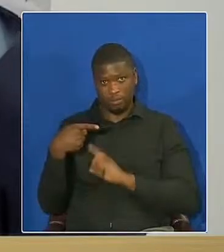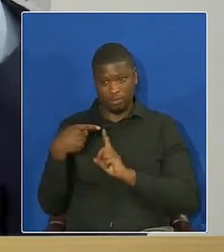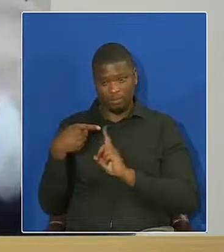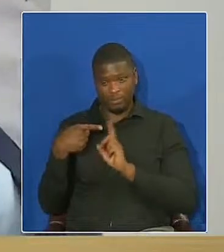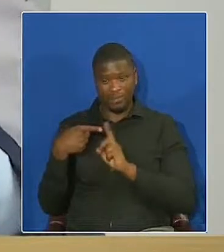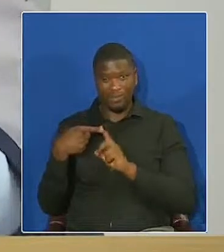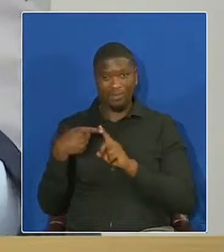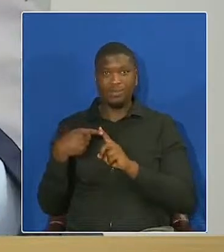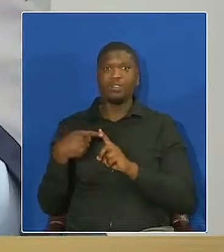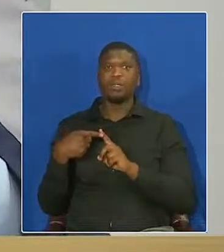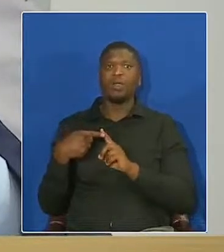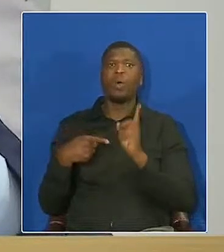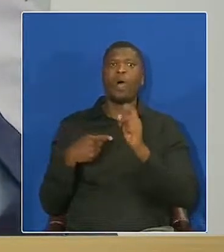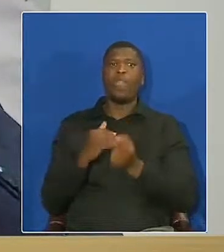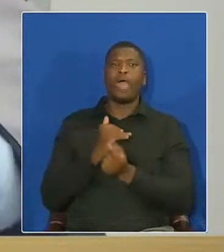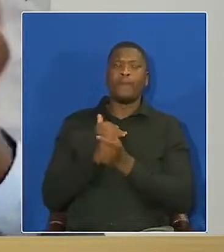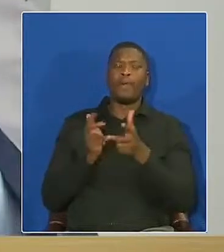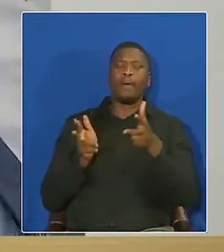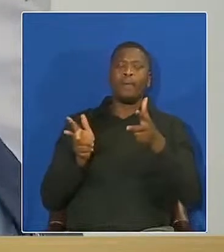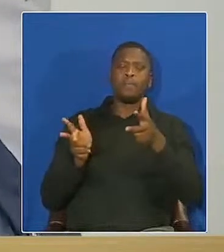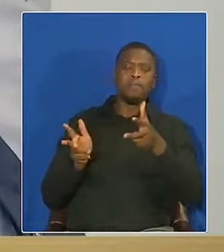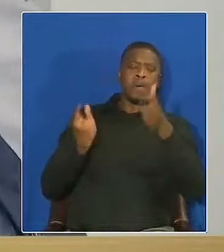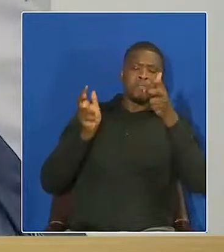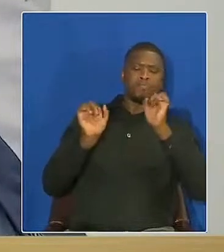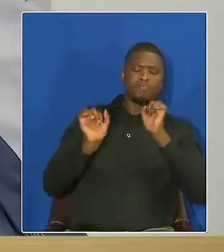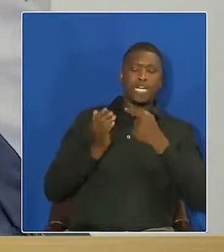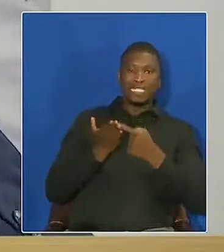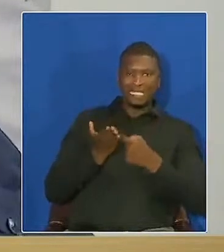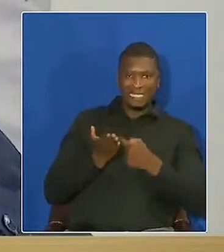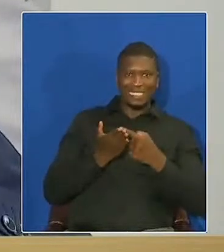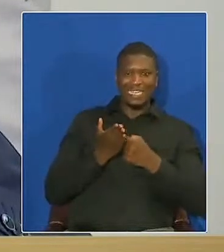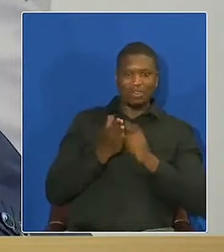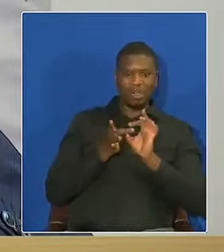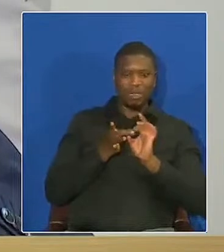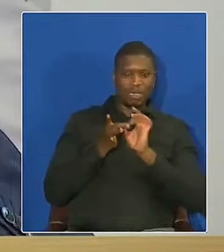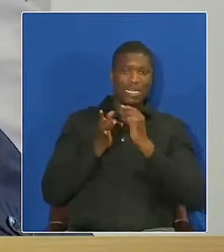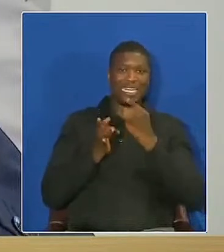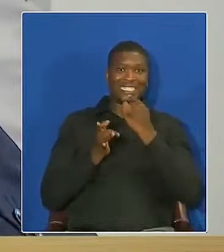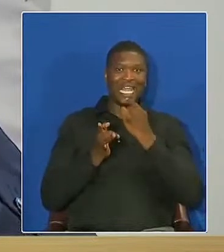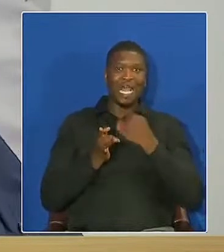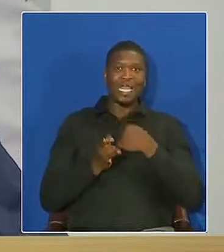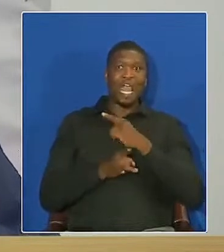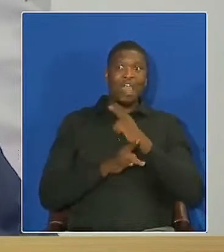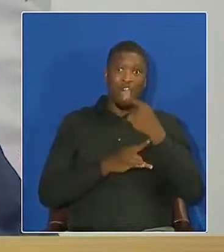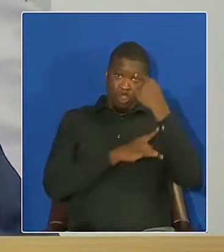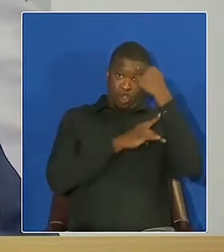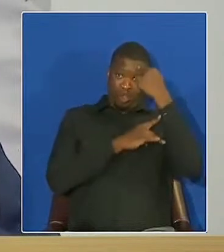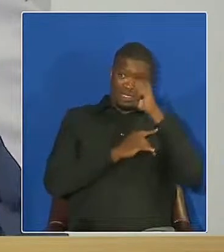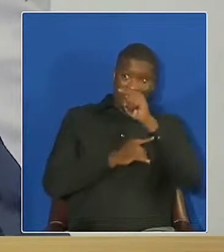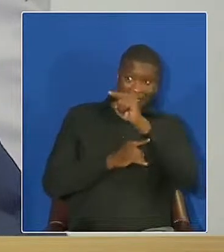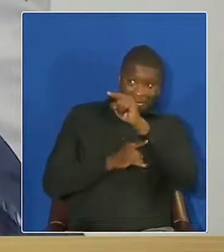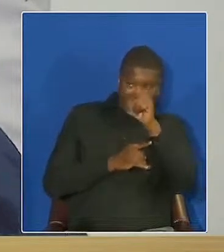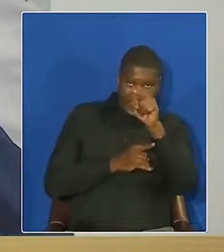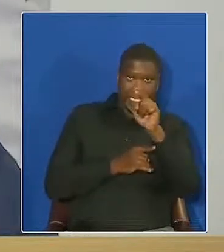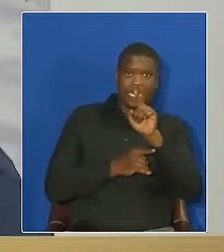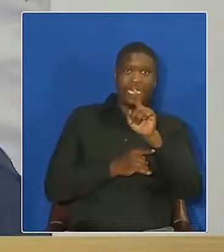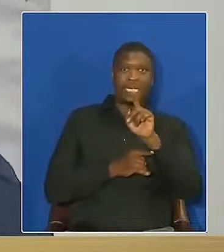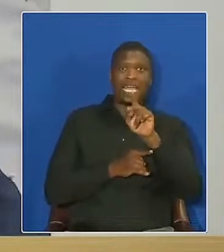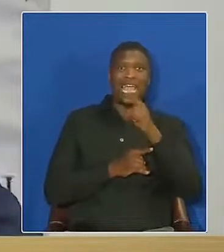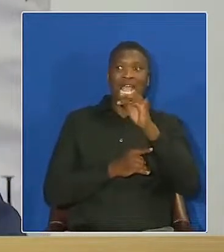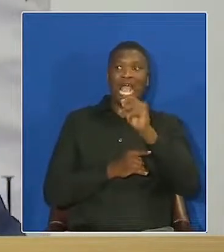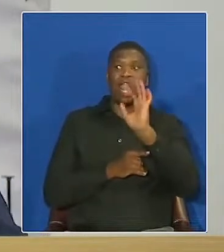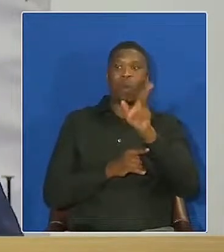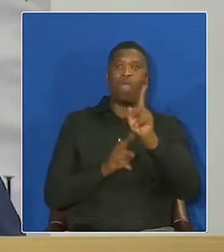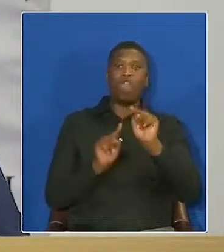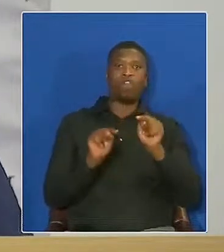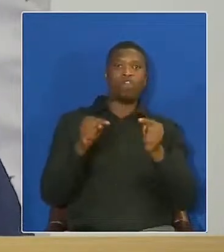what was captured as a discussion was the case will go against Major General Khan. But then